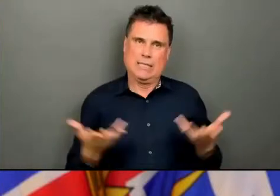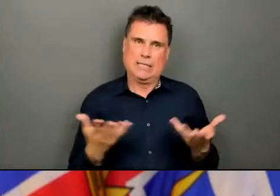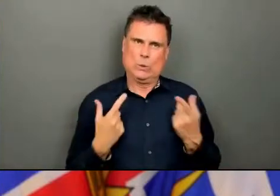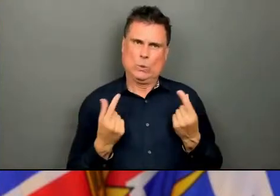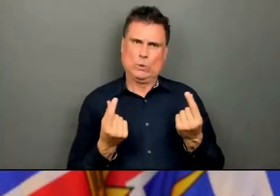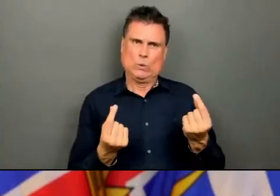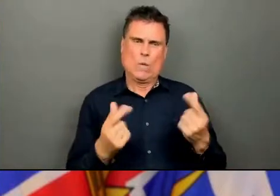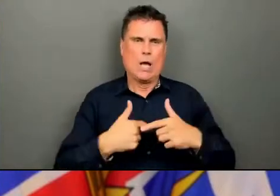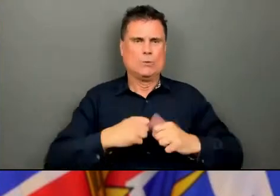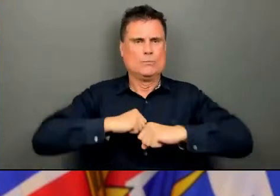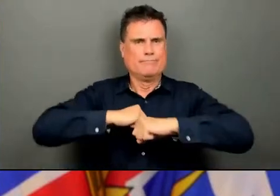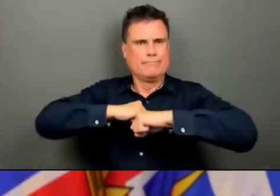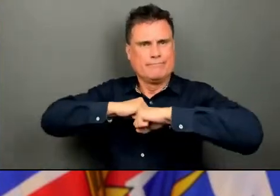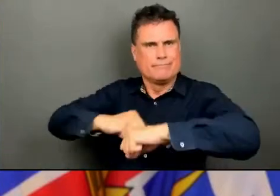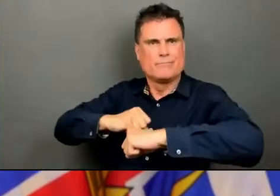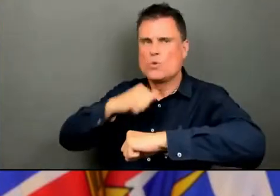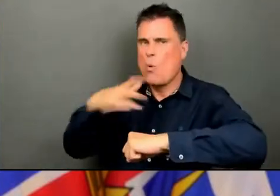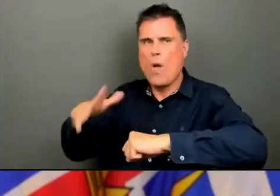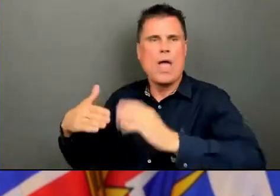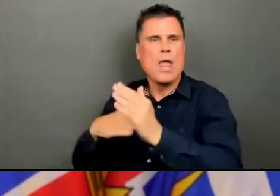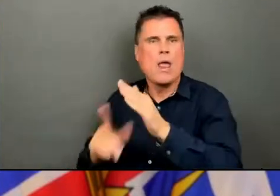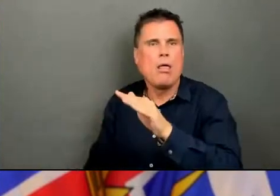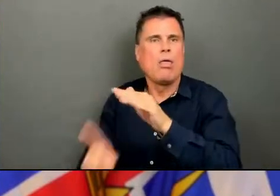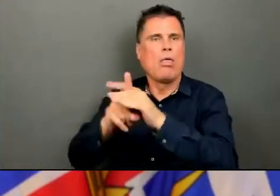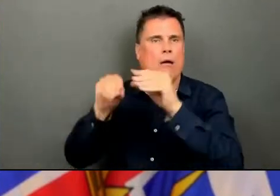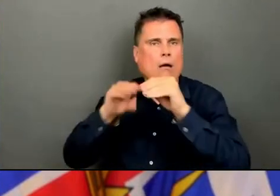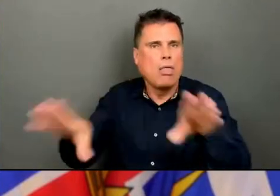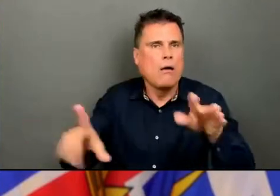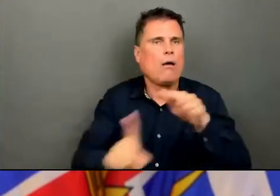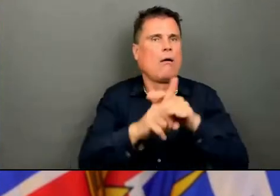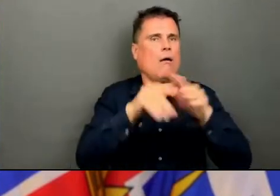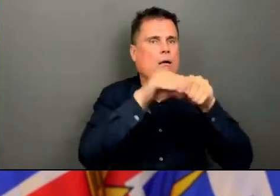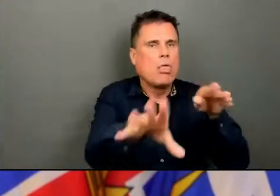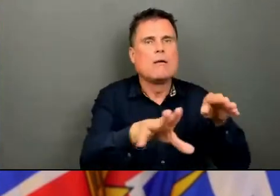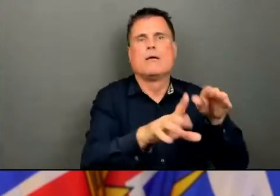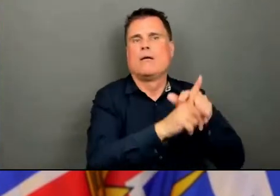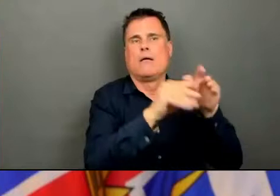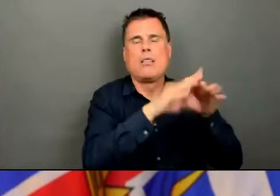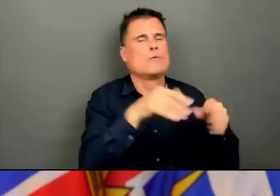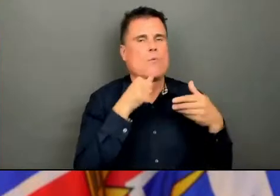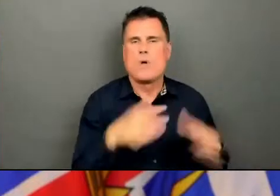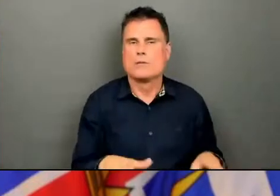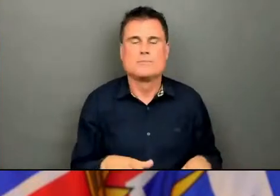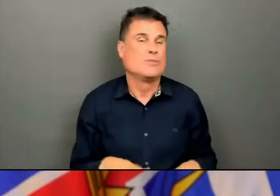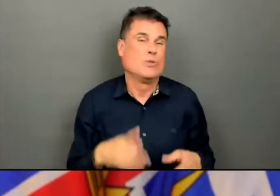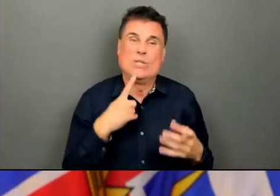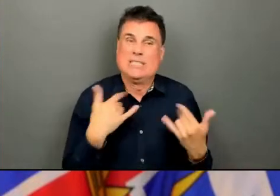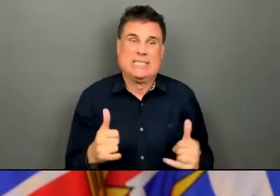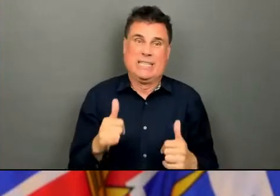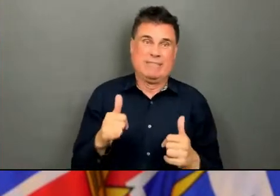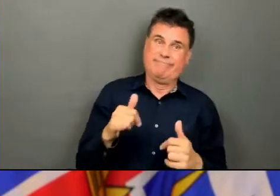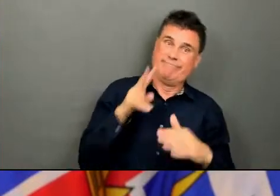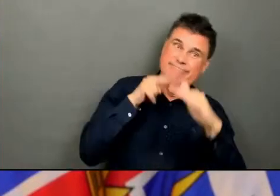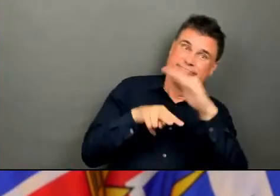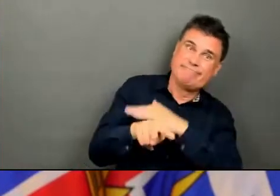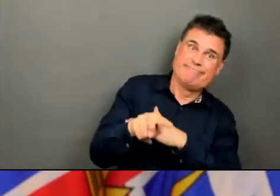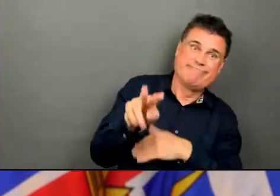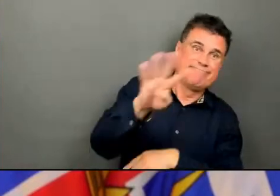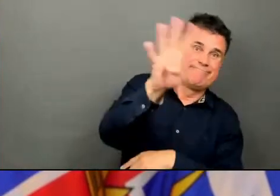prevent transmission of infections. So there's a big unknown still yet, but none of those have been approved for use,